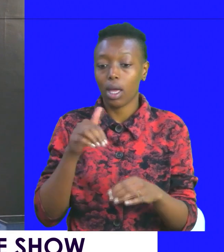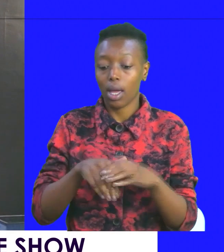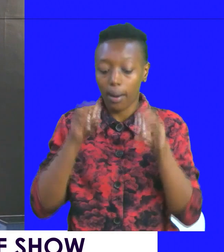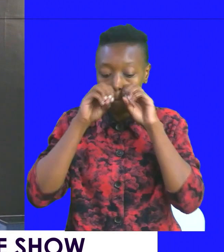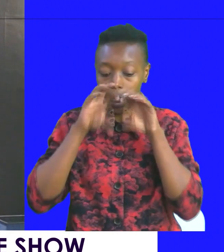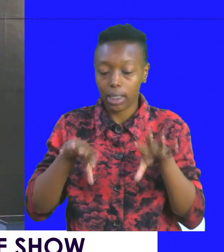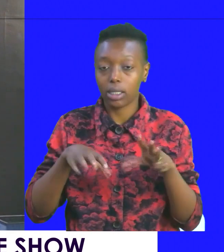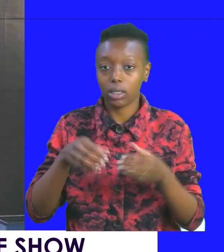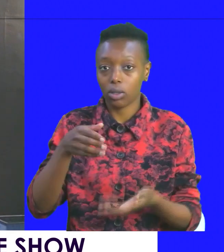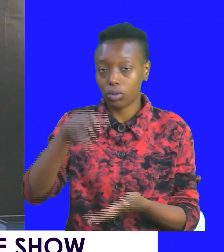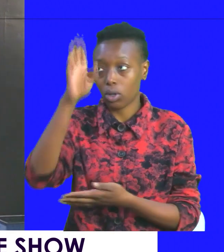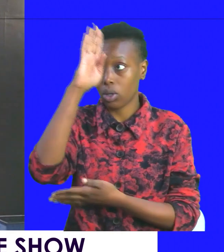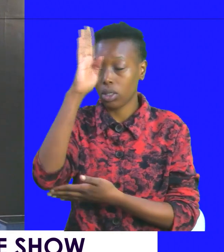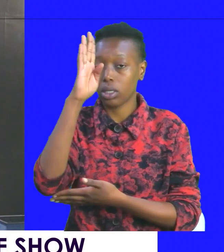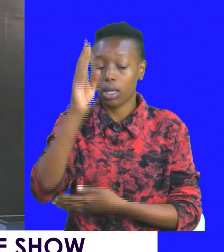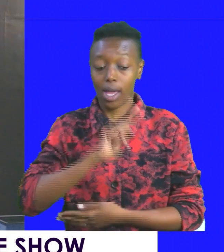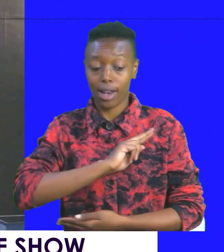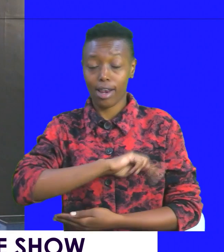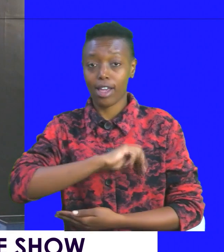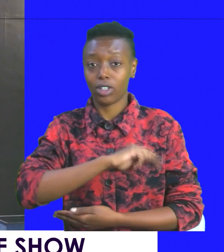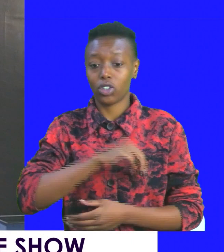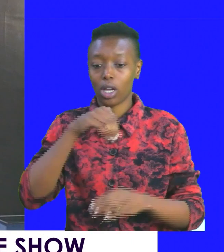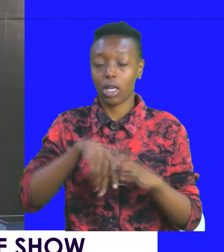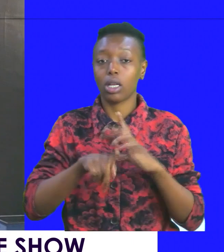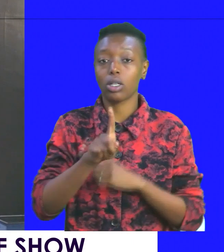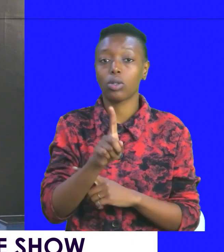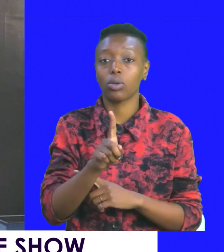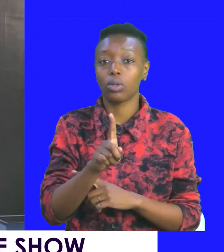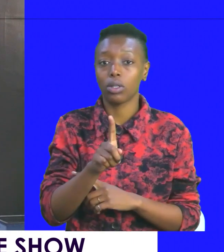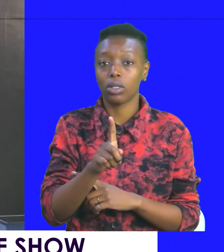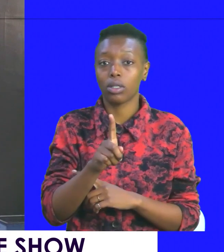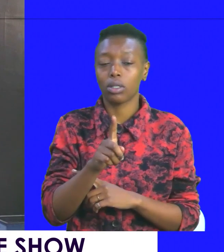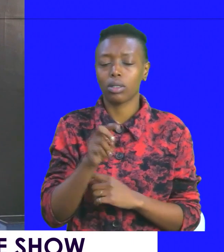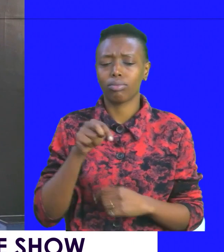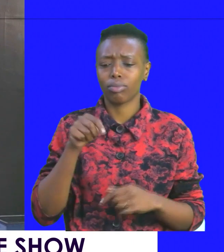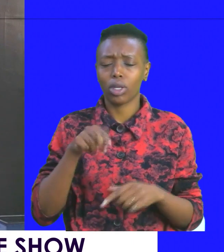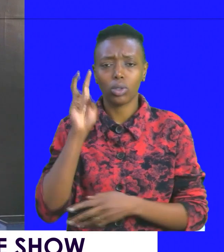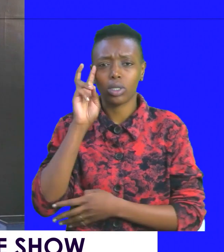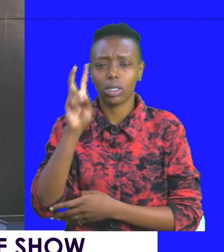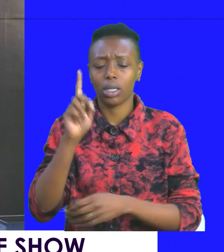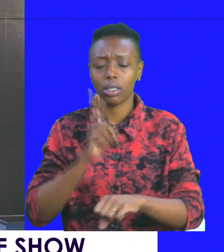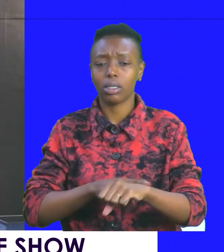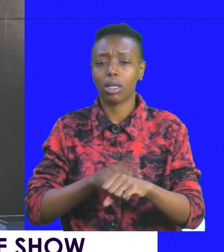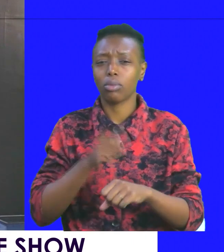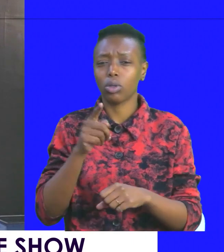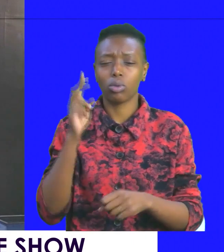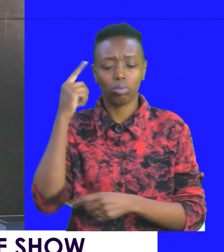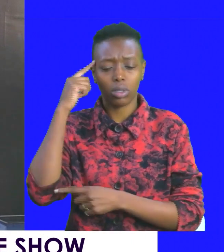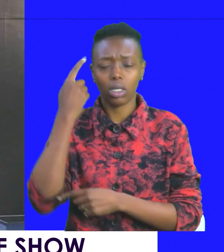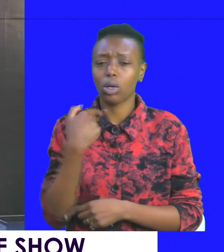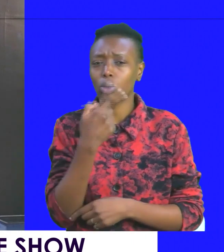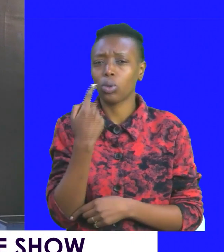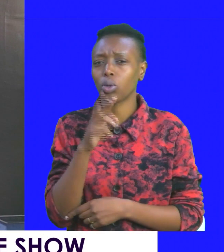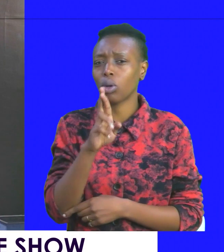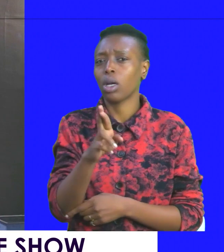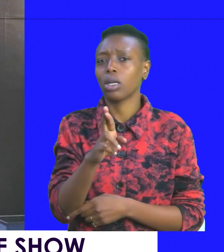and nature upon you. You see, when you think of who you are,